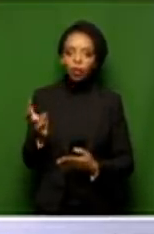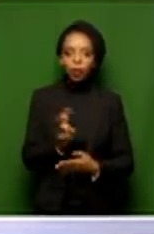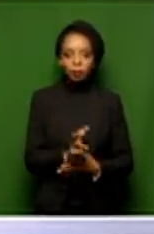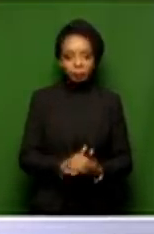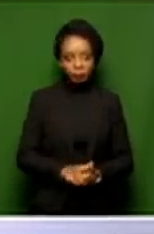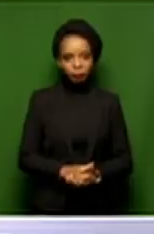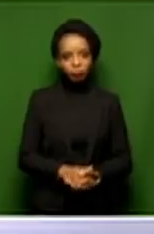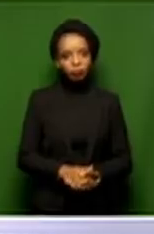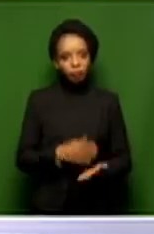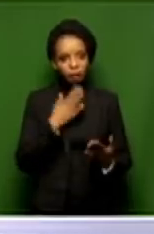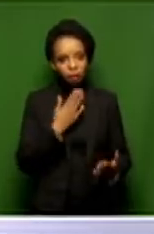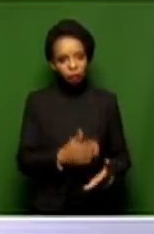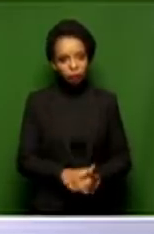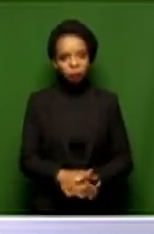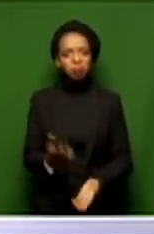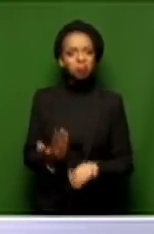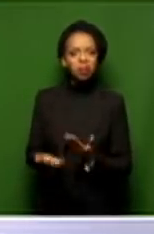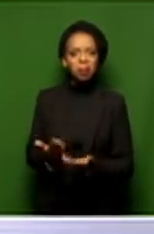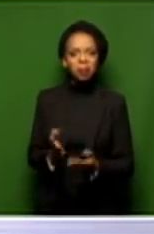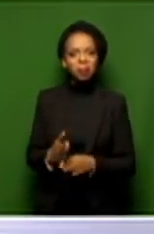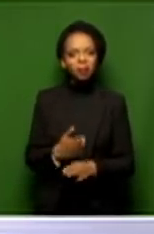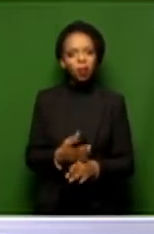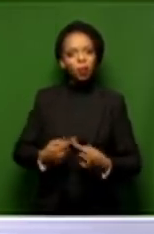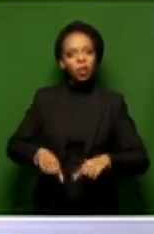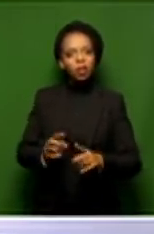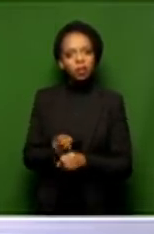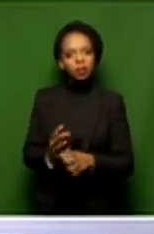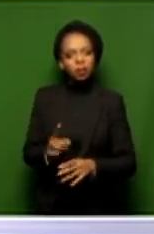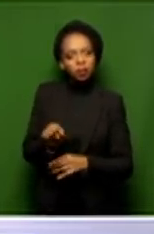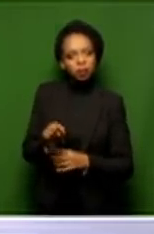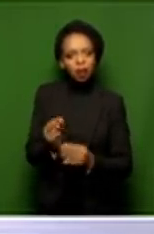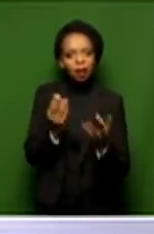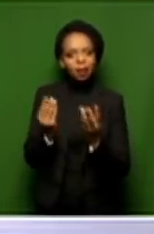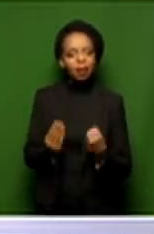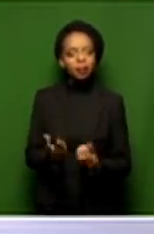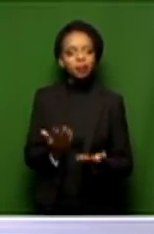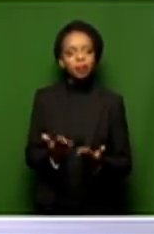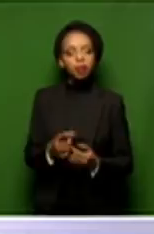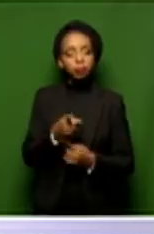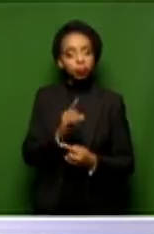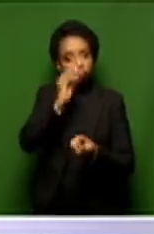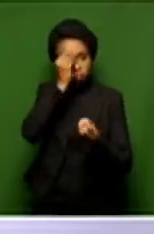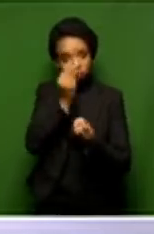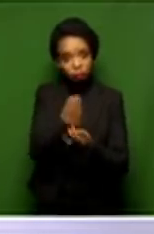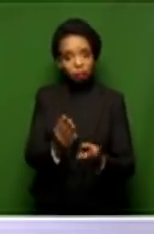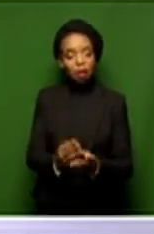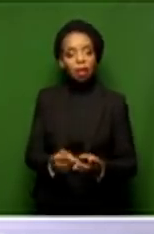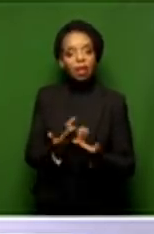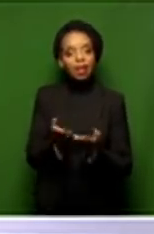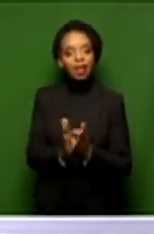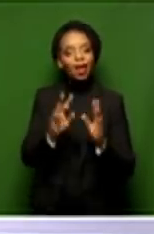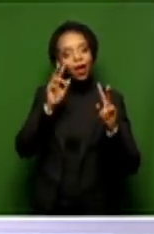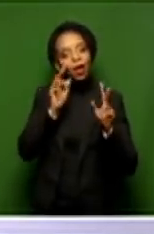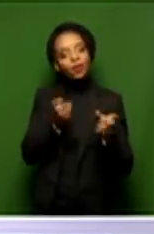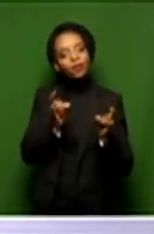you for having me. Perhaps before we crunch those numbers, can we just give our viewers an indication of what